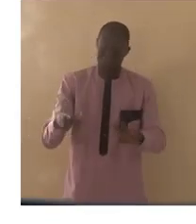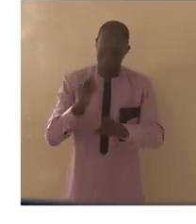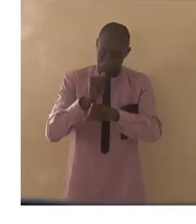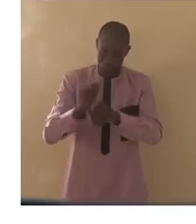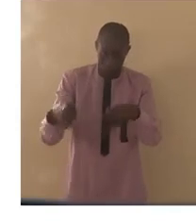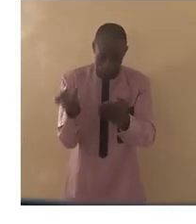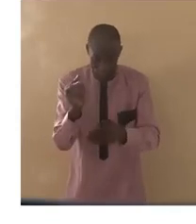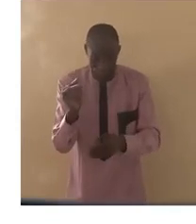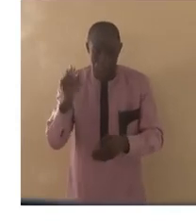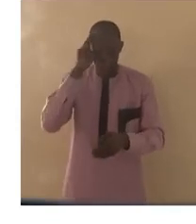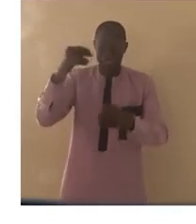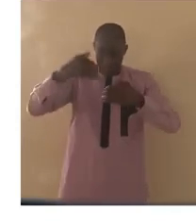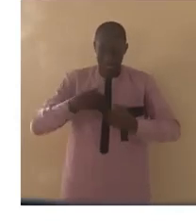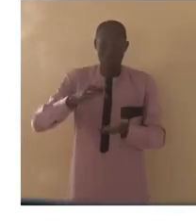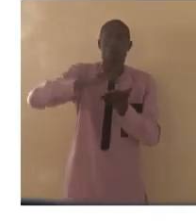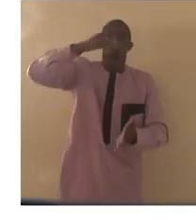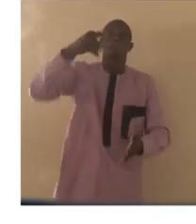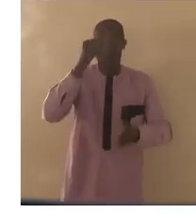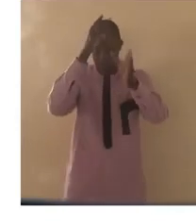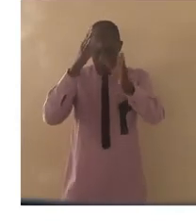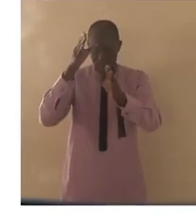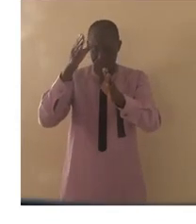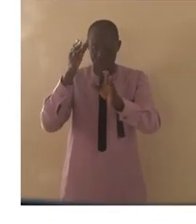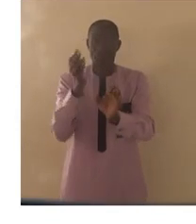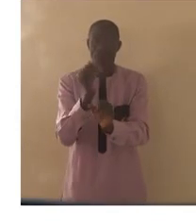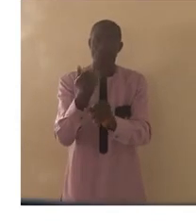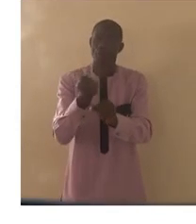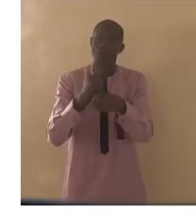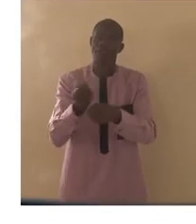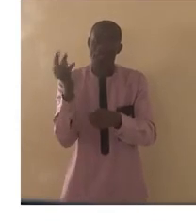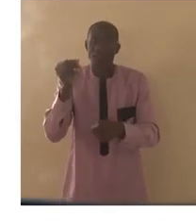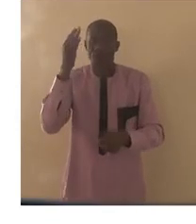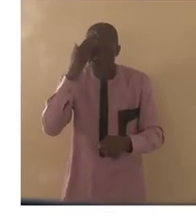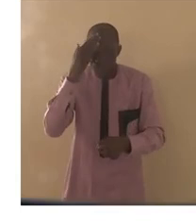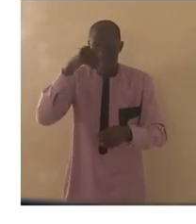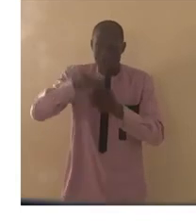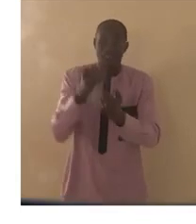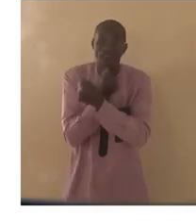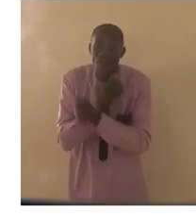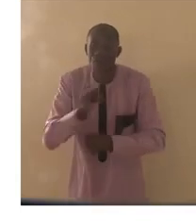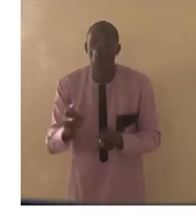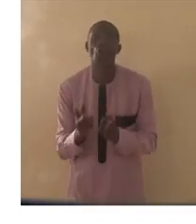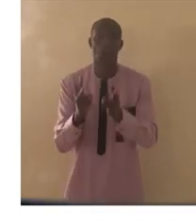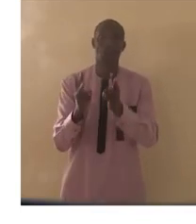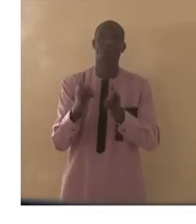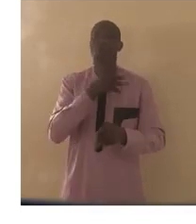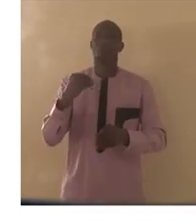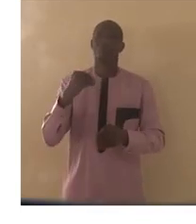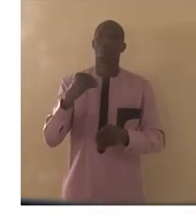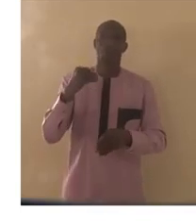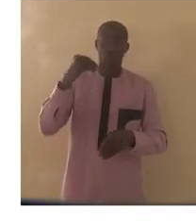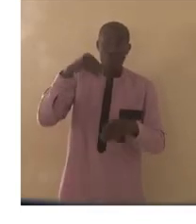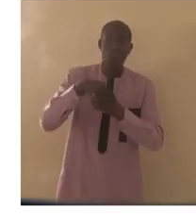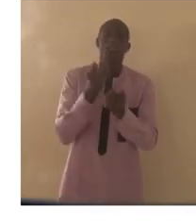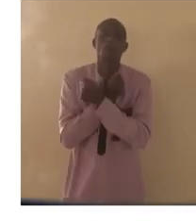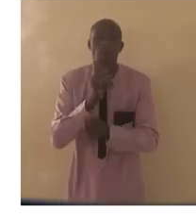the task given him. He has glorified the Father by making him known in the loving way he lived. And